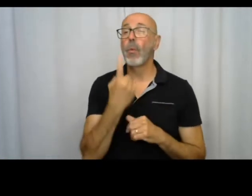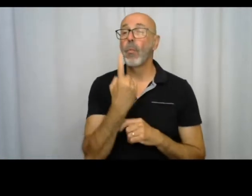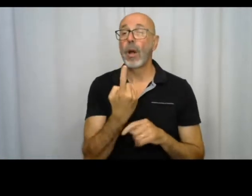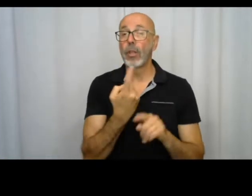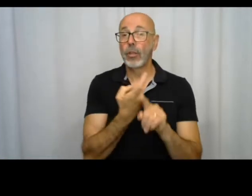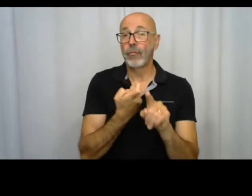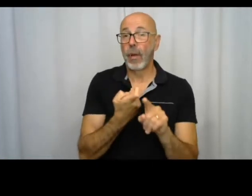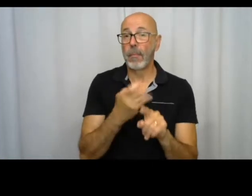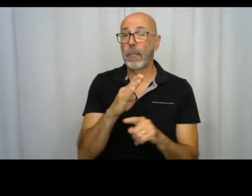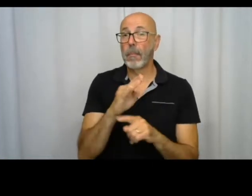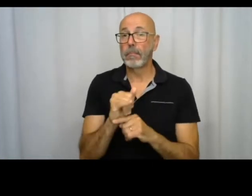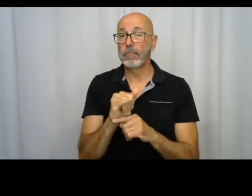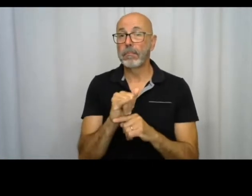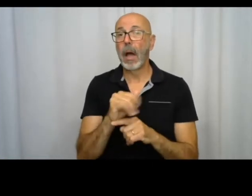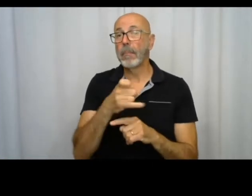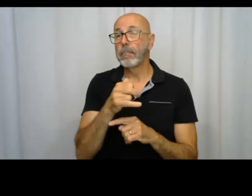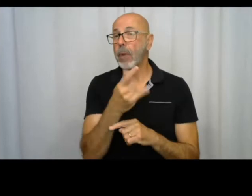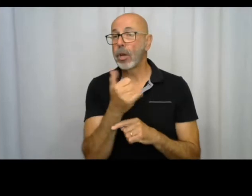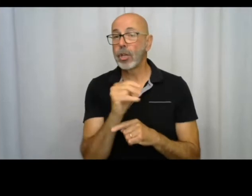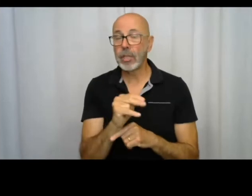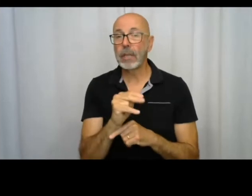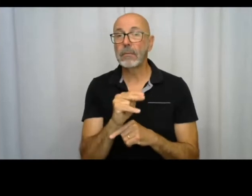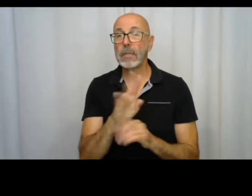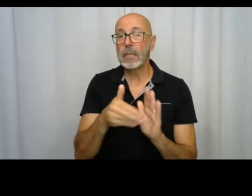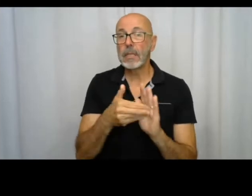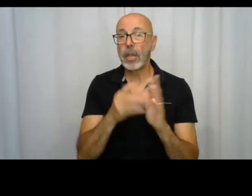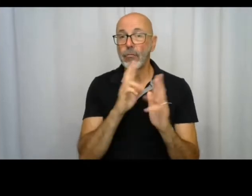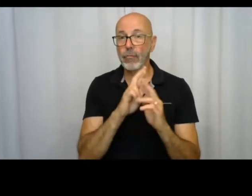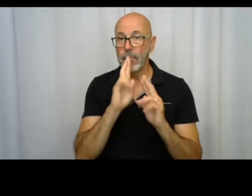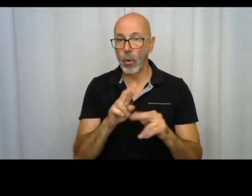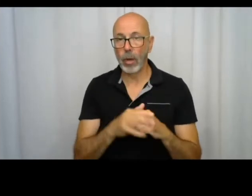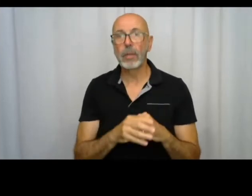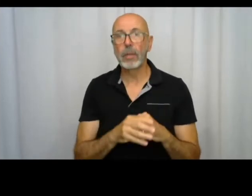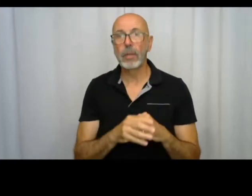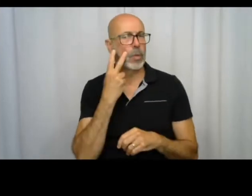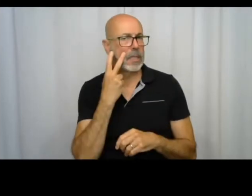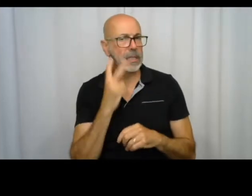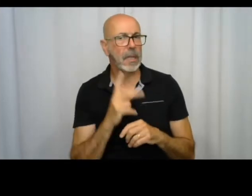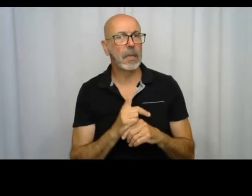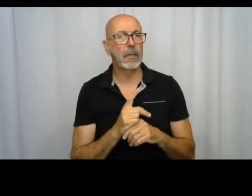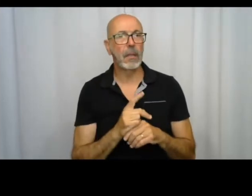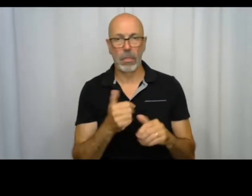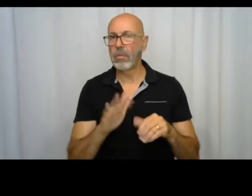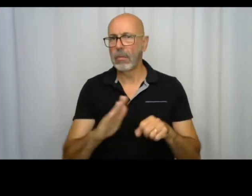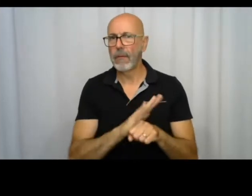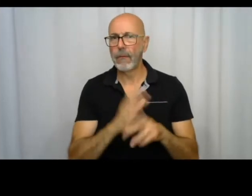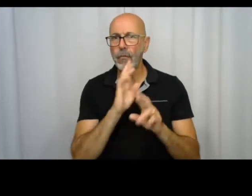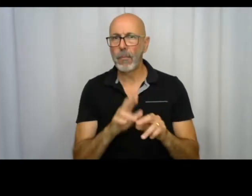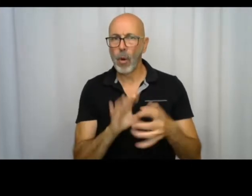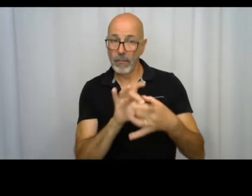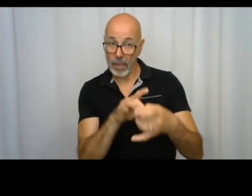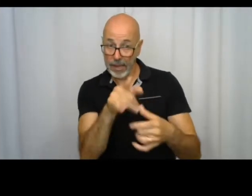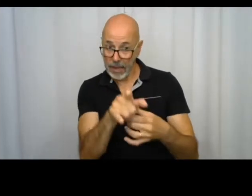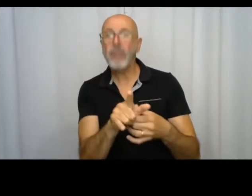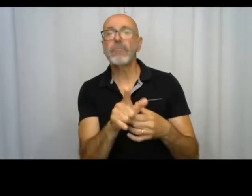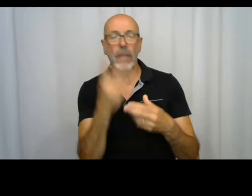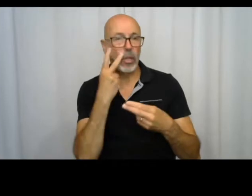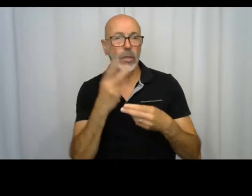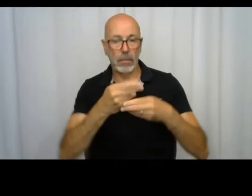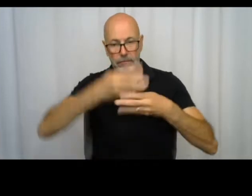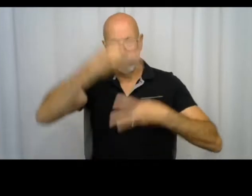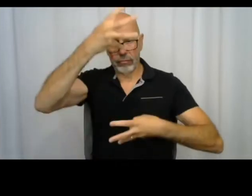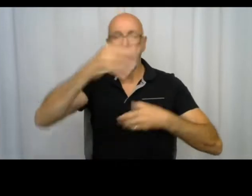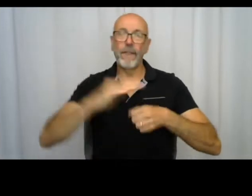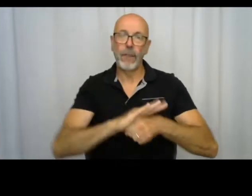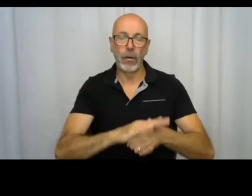the Bipartisan Policy Center report, where you can pull the full report from that link. But I wanted to give you